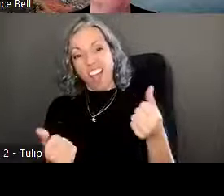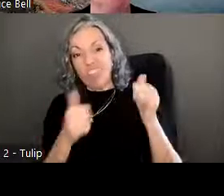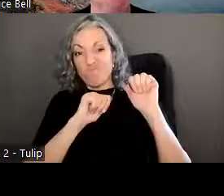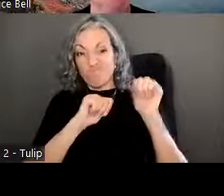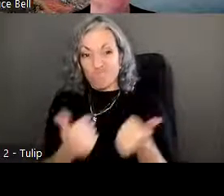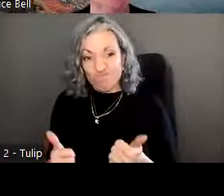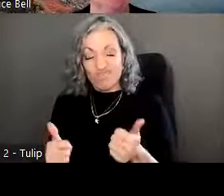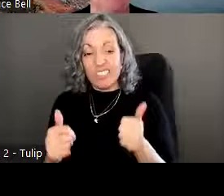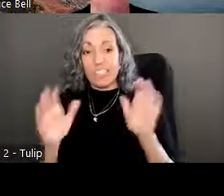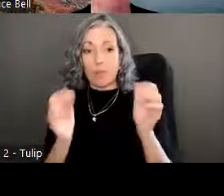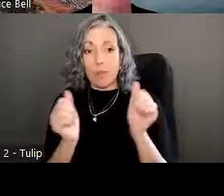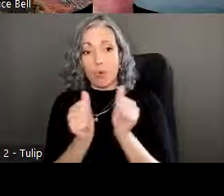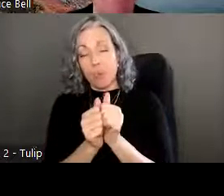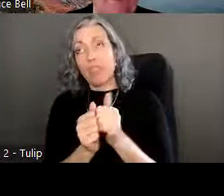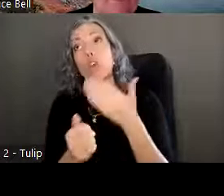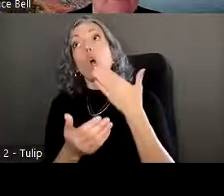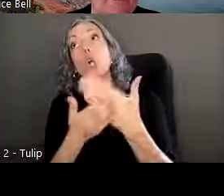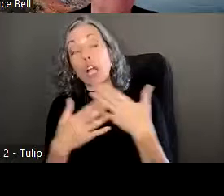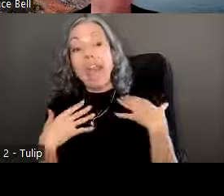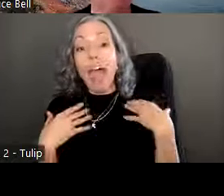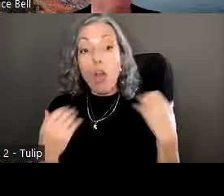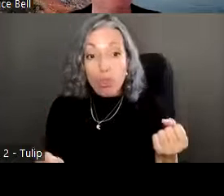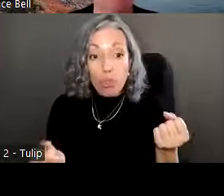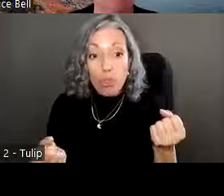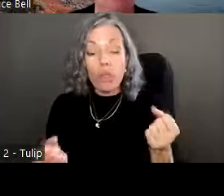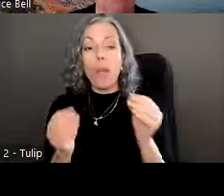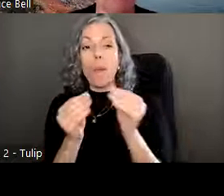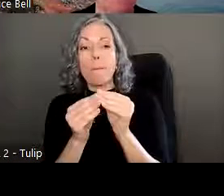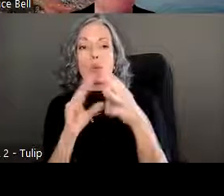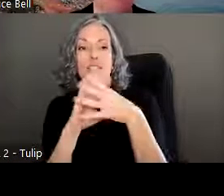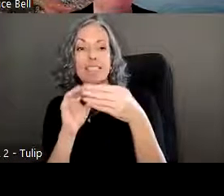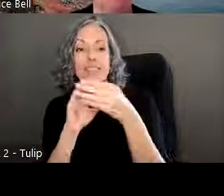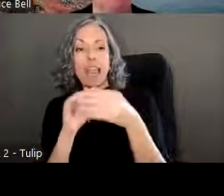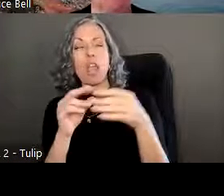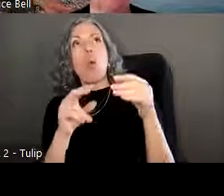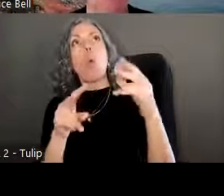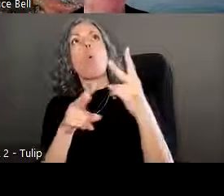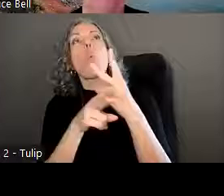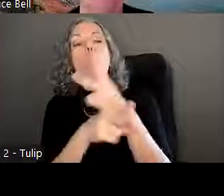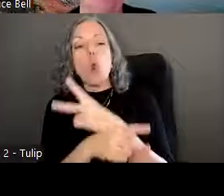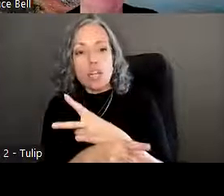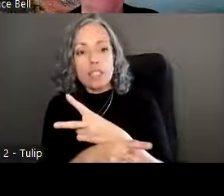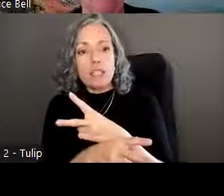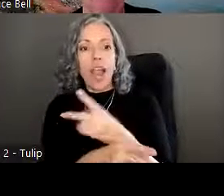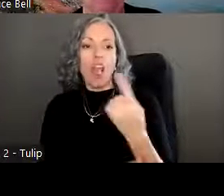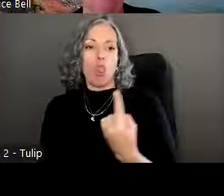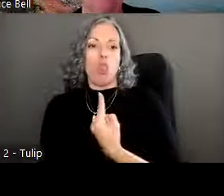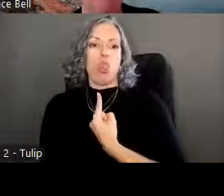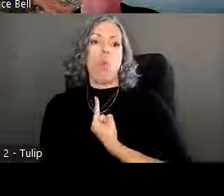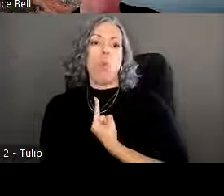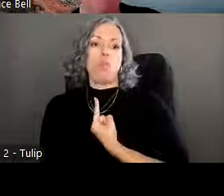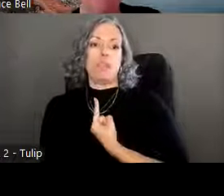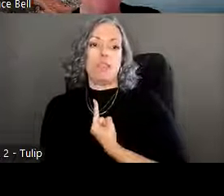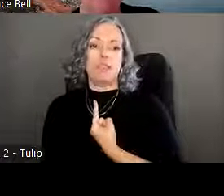to excellent, very good, or good. More say that that caregiving has made their health worse, and more score as lonely on the UCLA